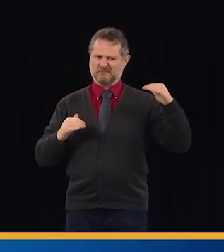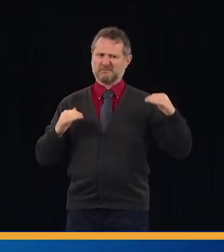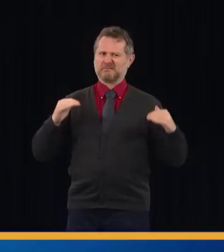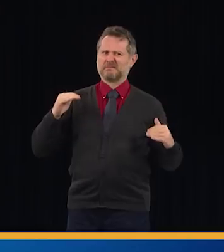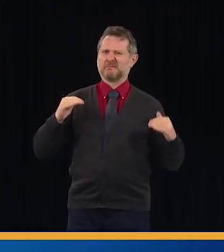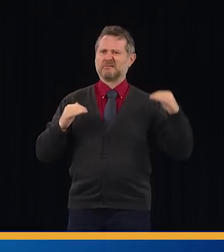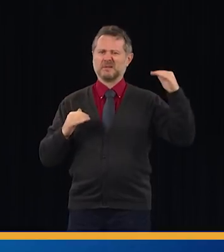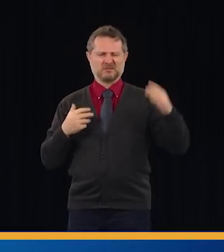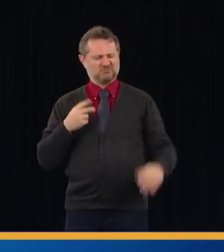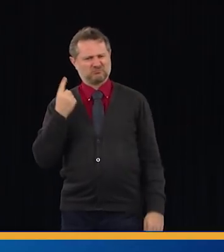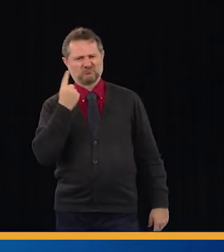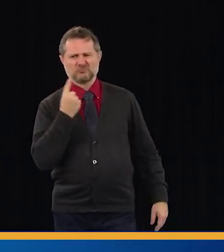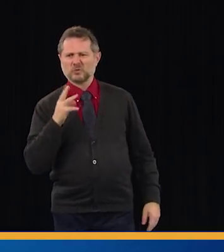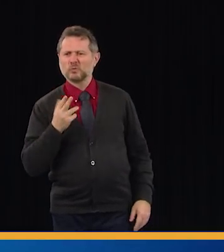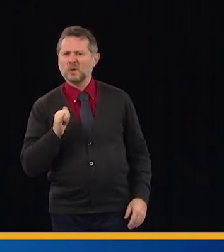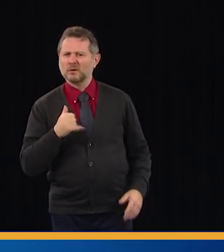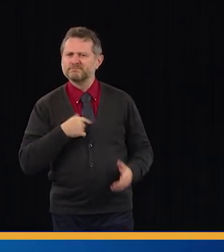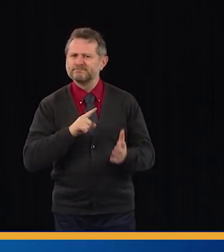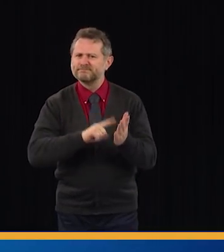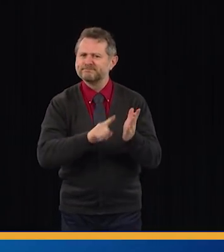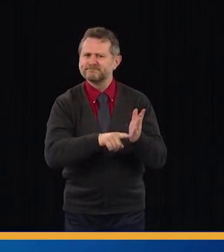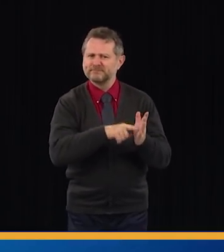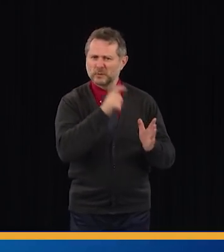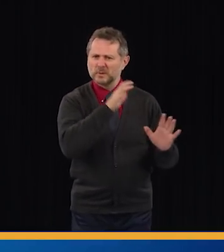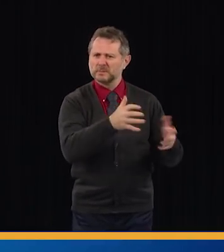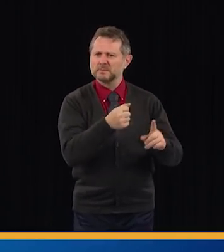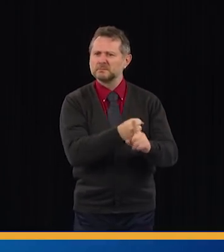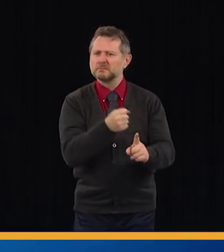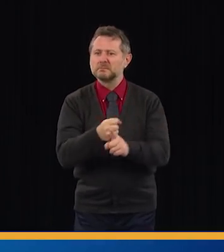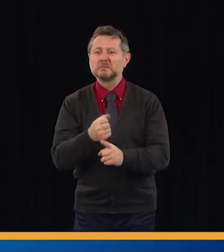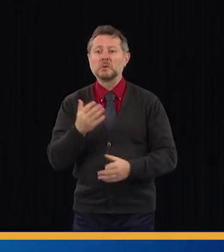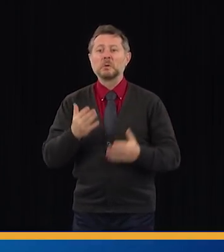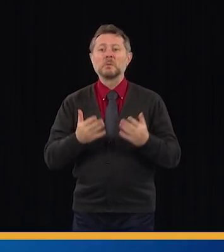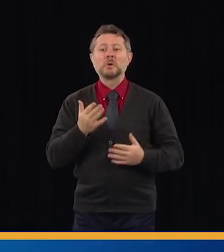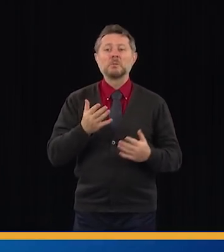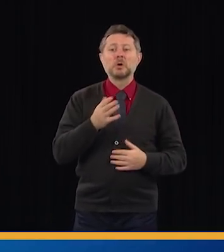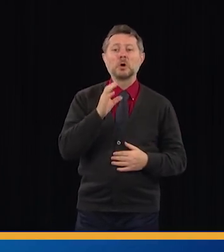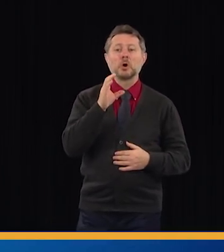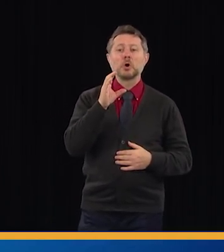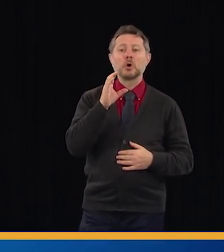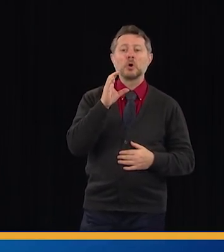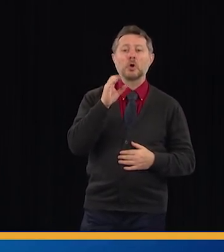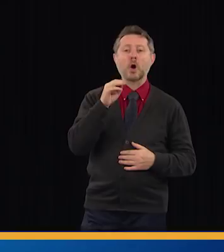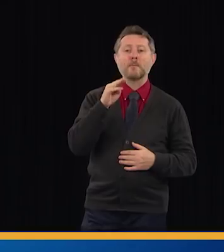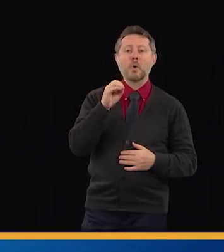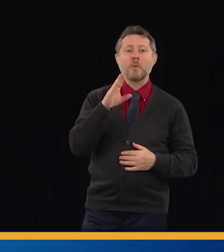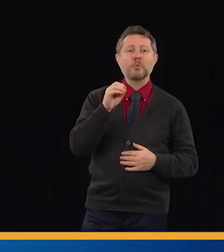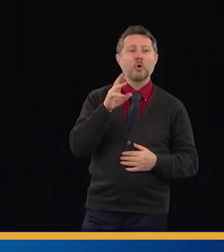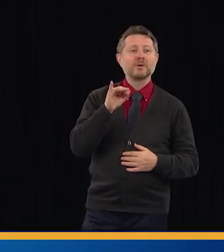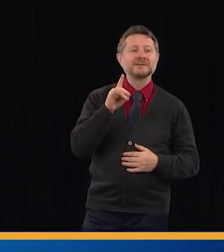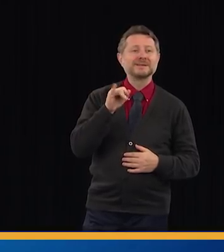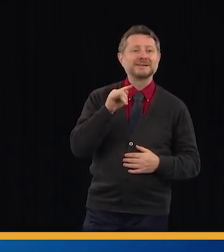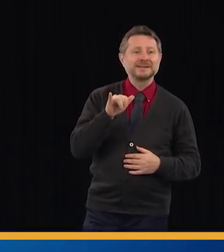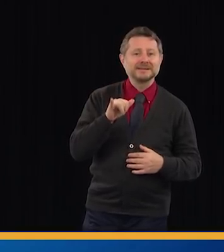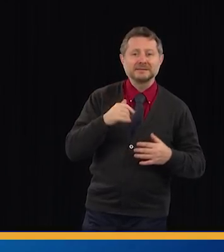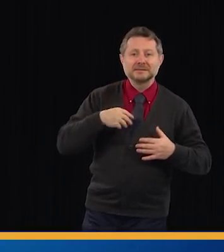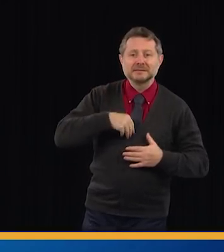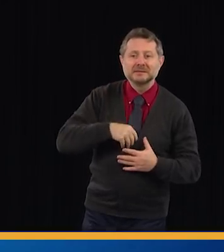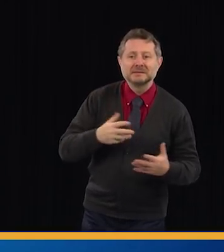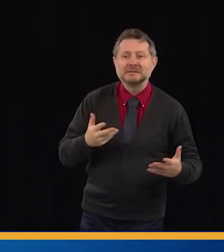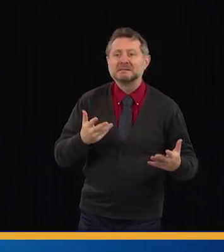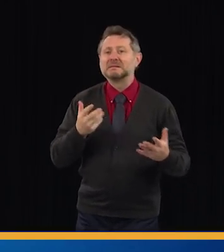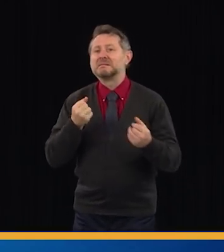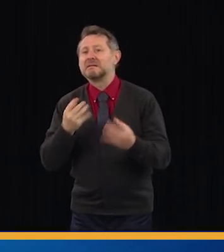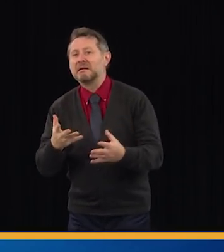Why? Well, comorbidity, I understand that, but I think there's something more to it. You know, it always